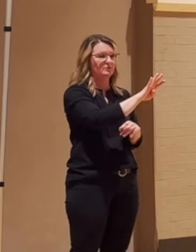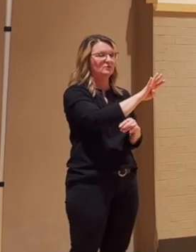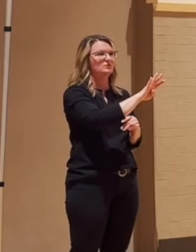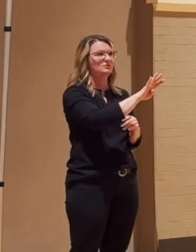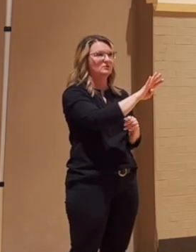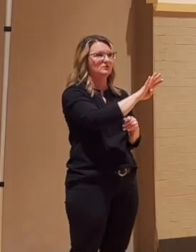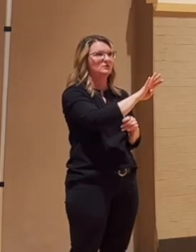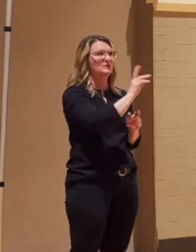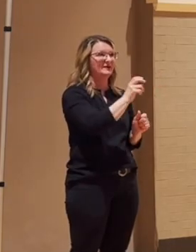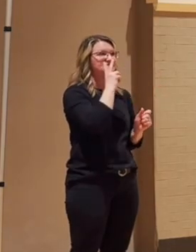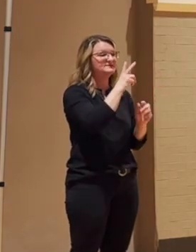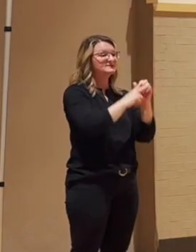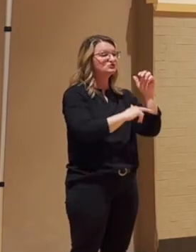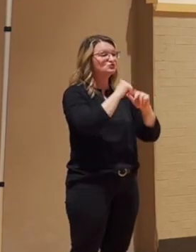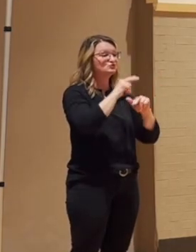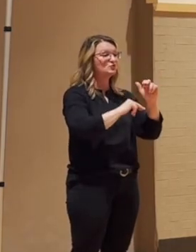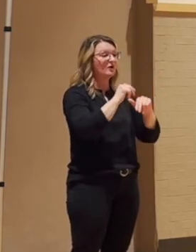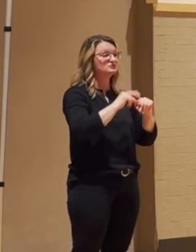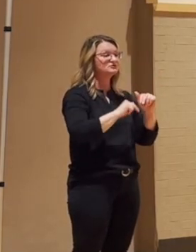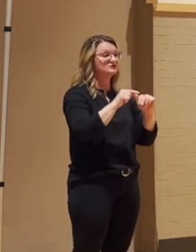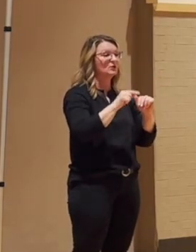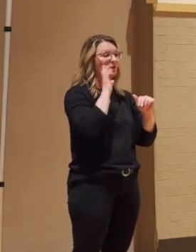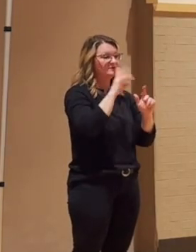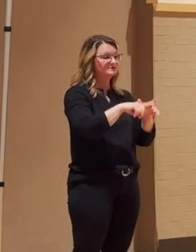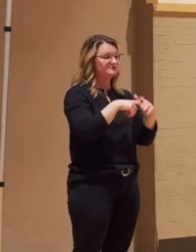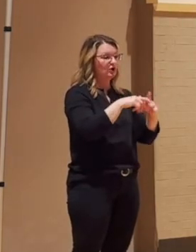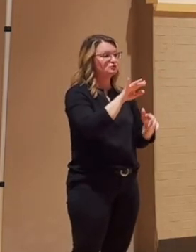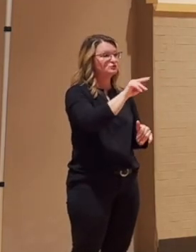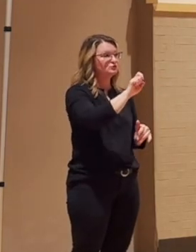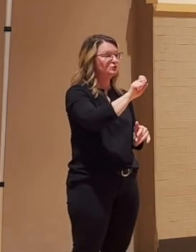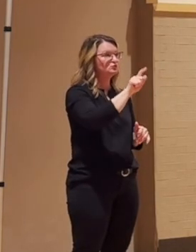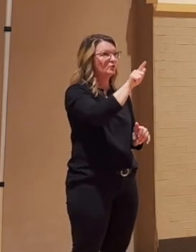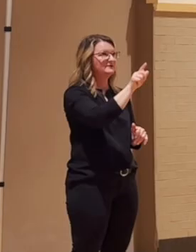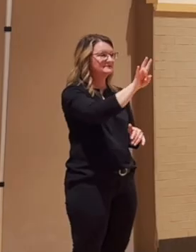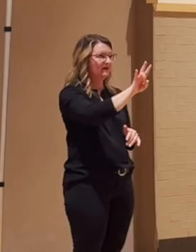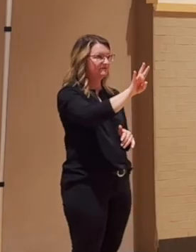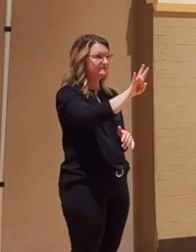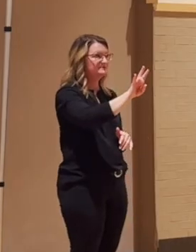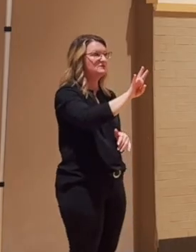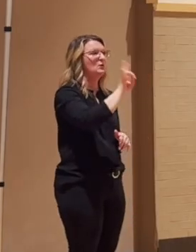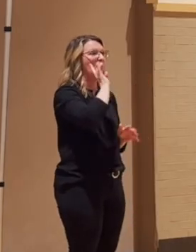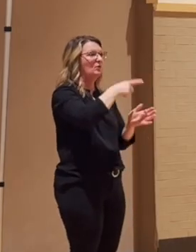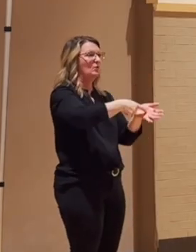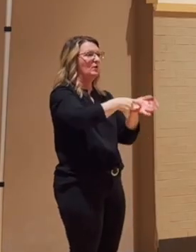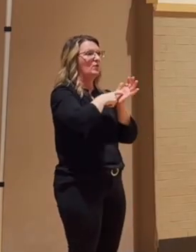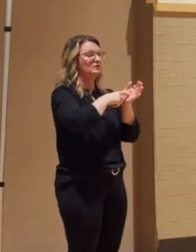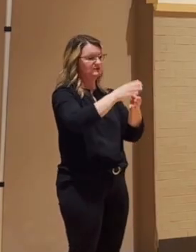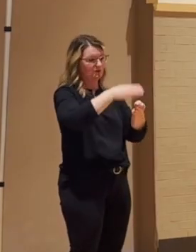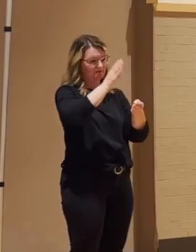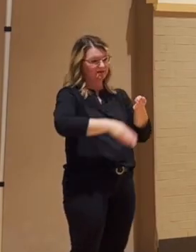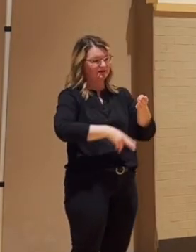And as you can see, construction is anticipated to start by June 2027. We are required to complete